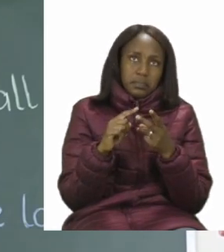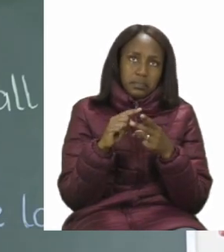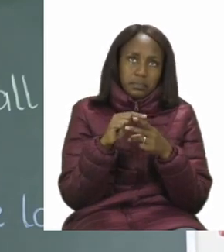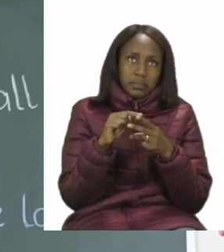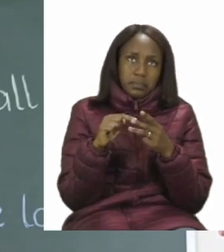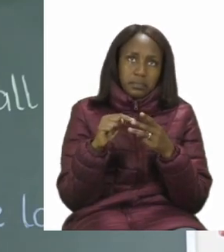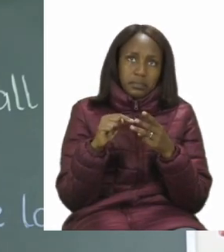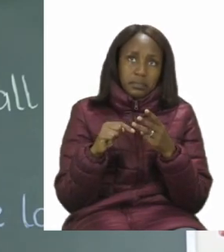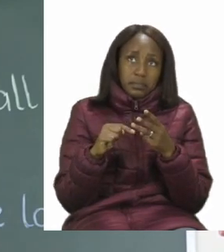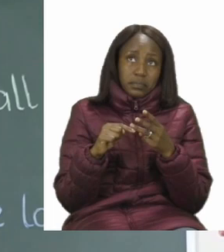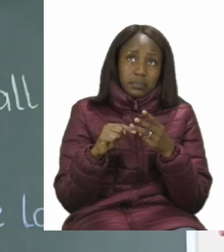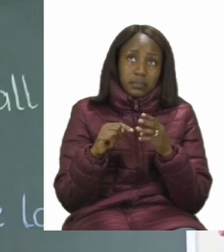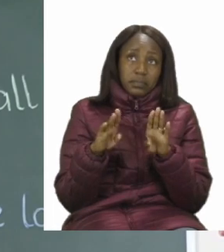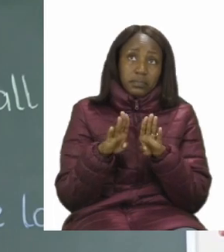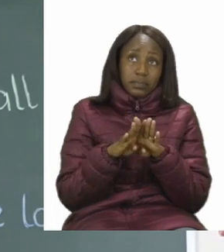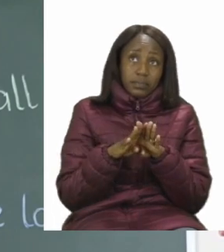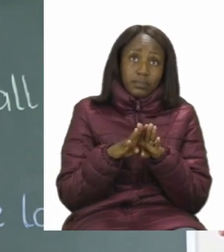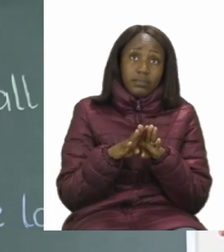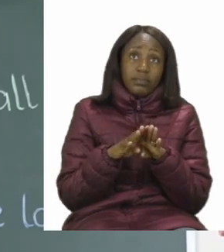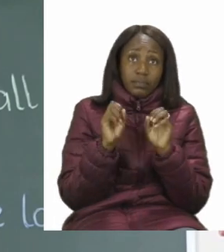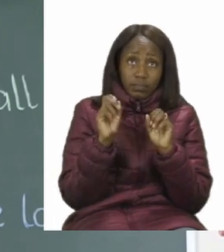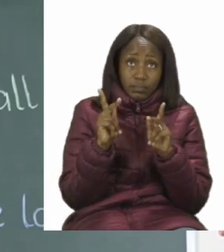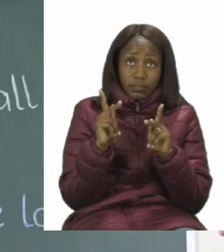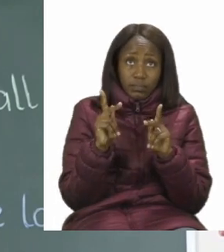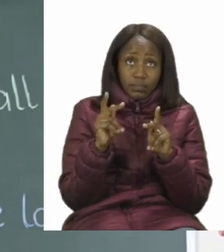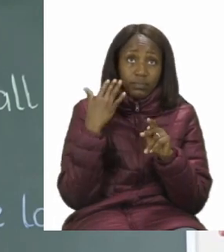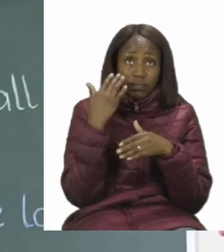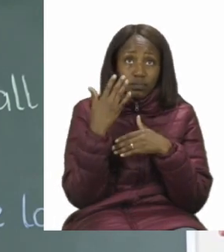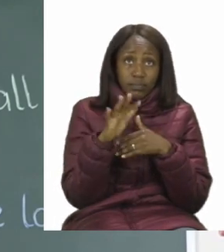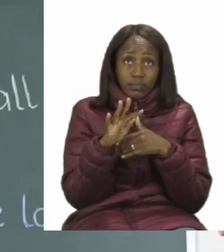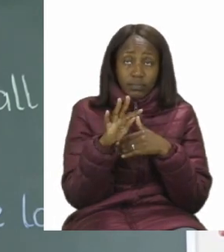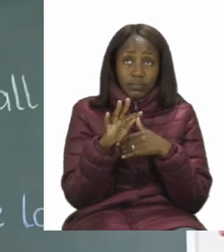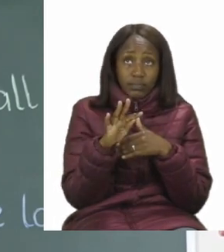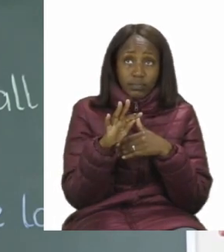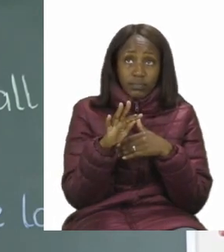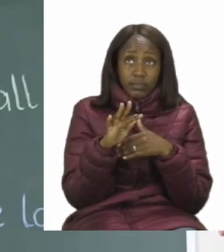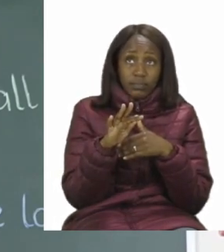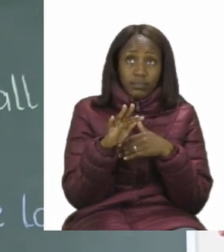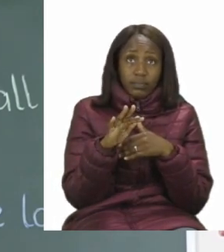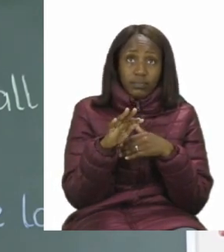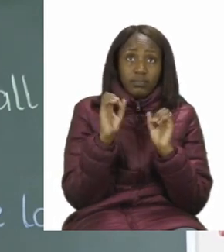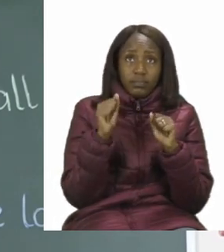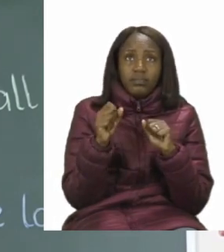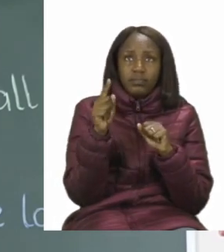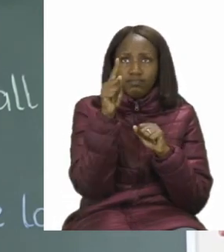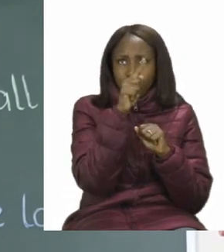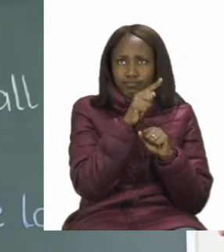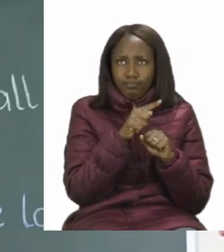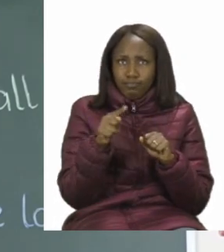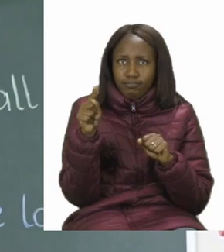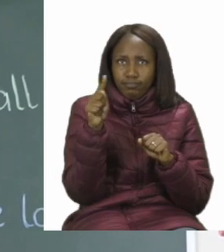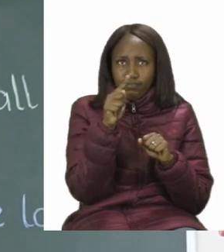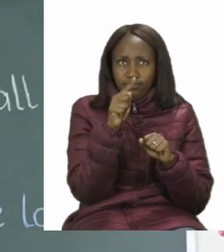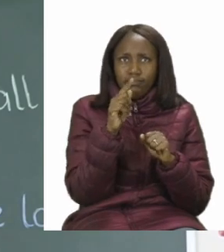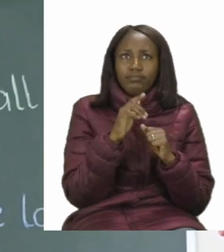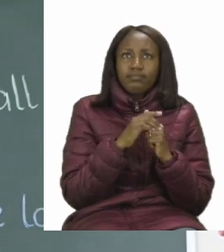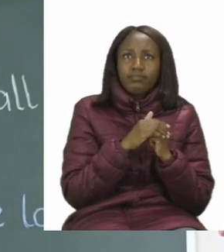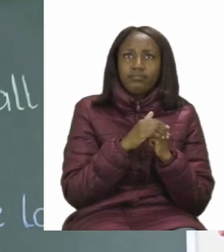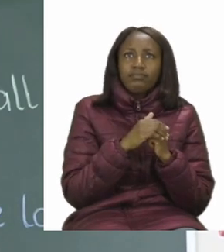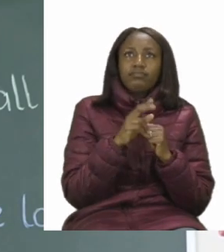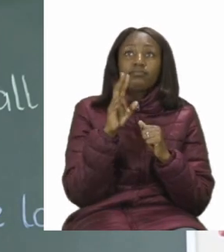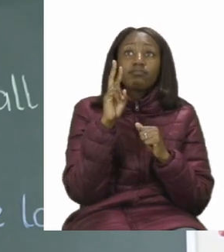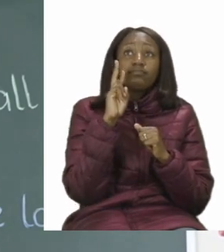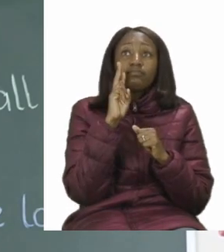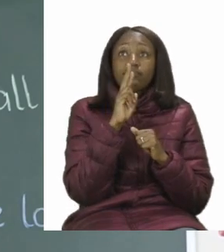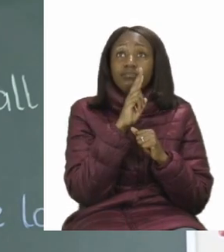sentences, you need to do that. After that, they are asking you to circle a verb that